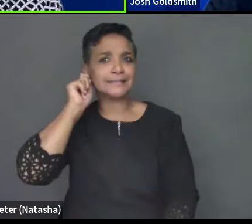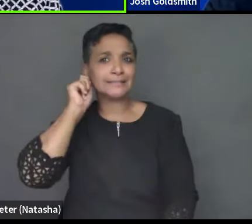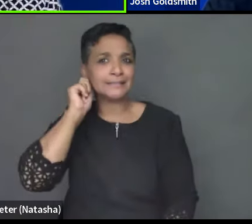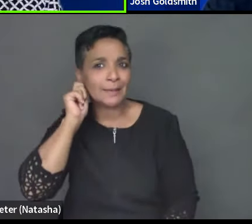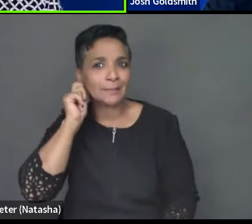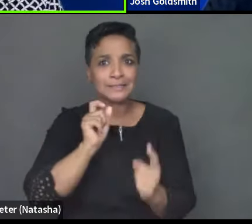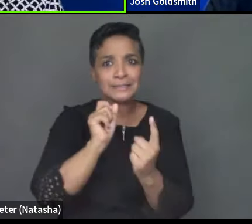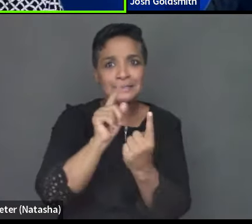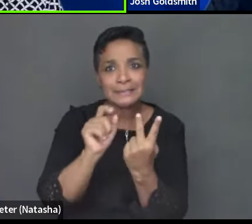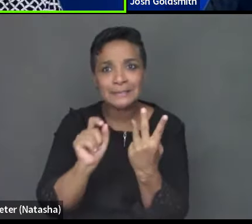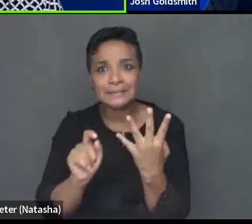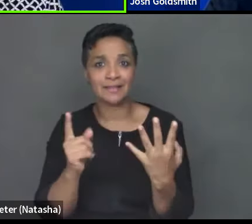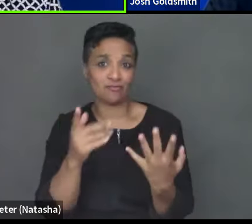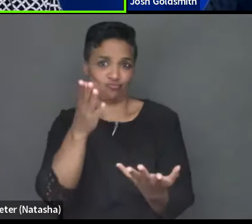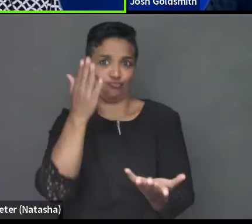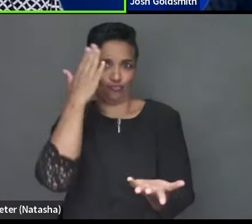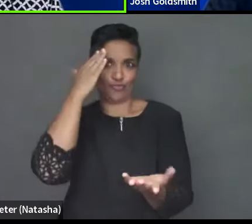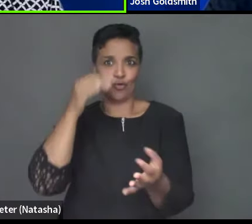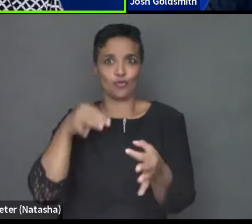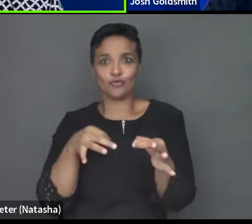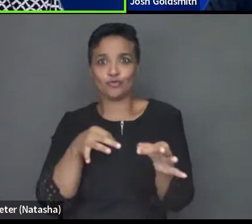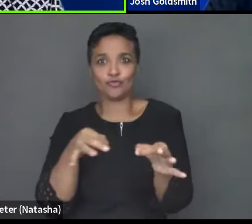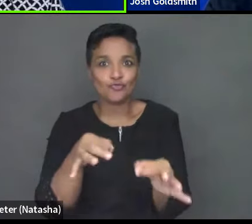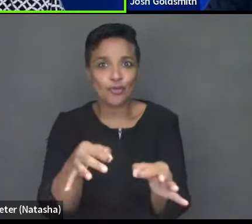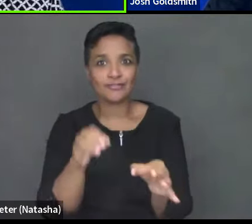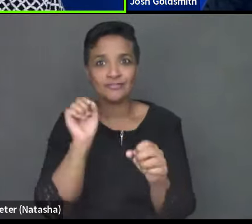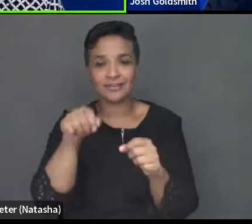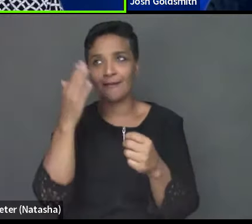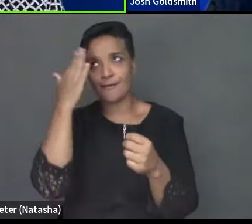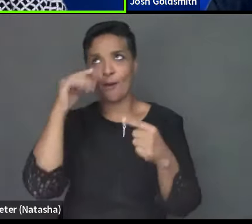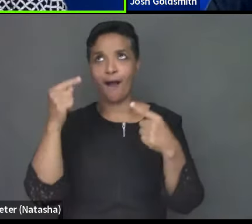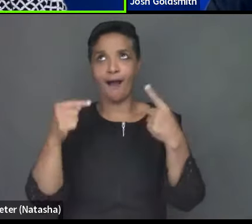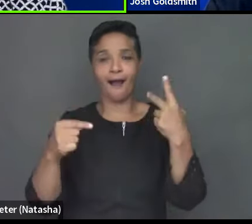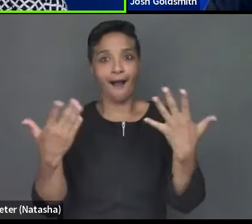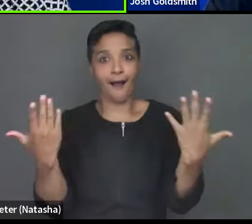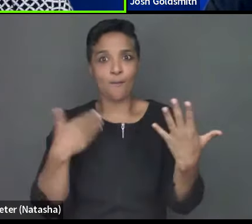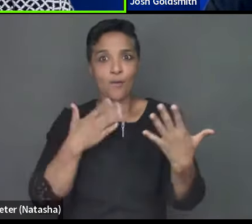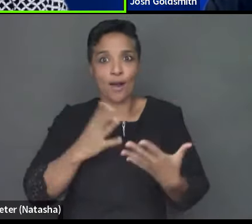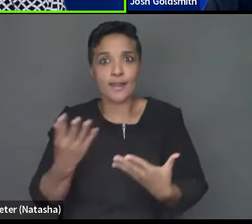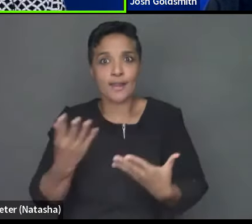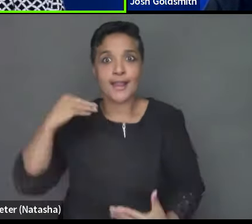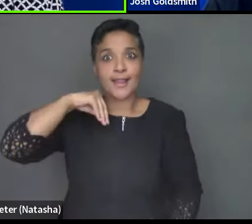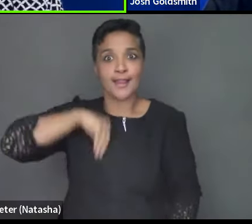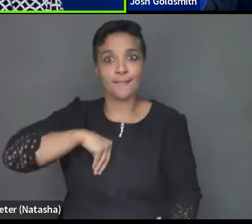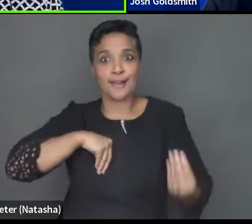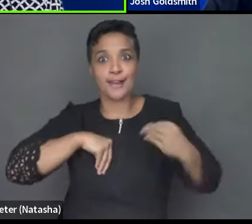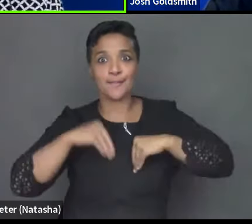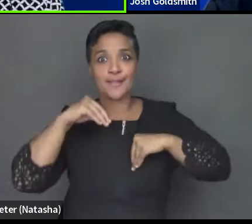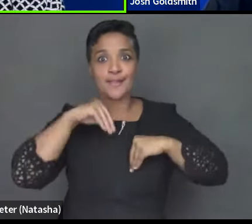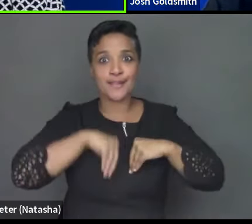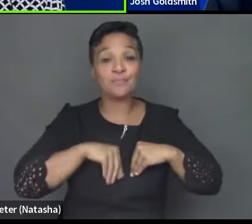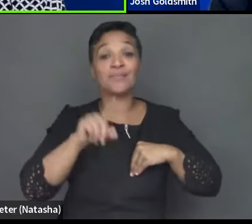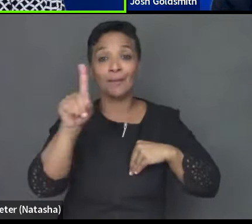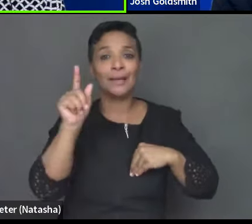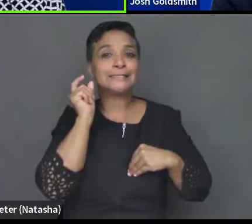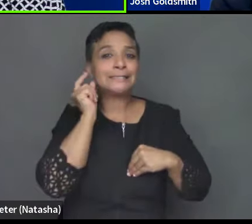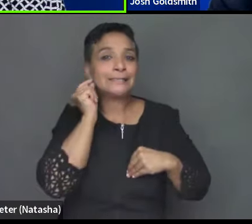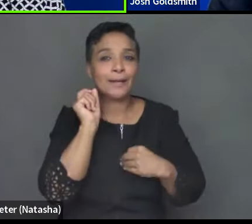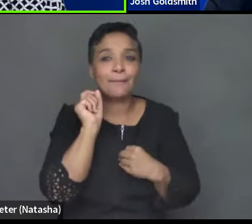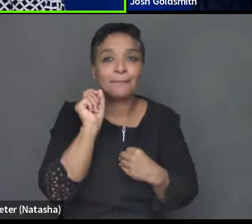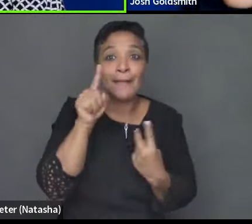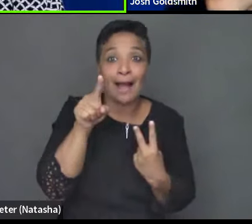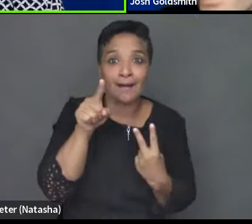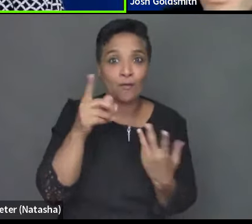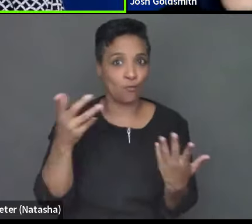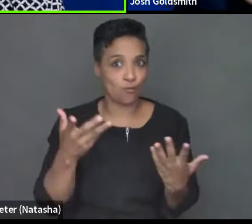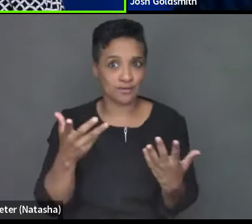your strategy to make the most of these 3 days. But first of all, we suggest that you attend only